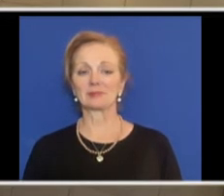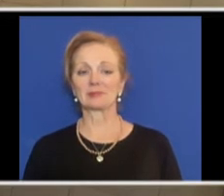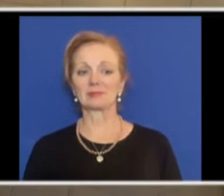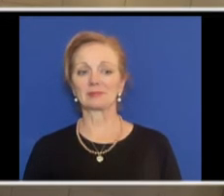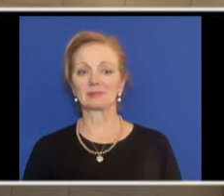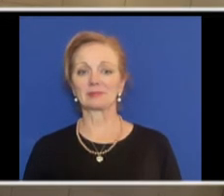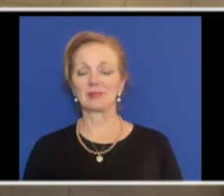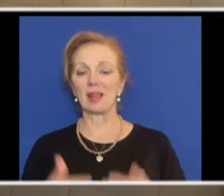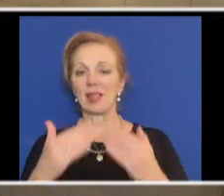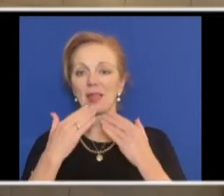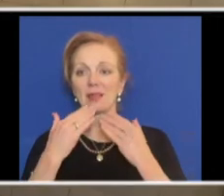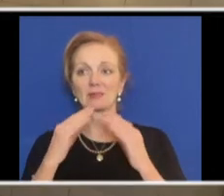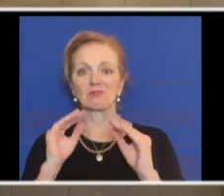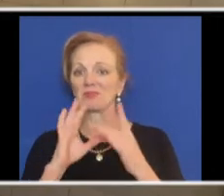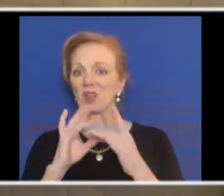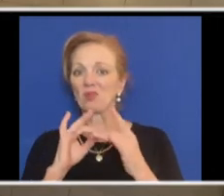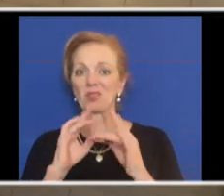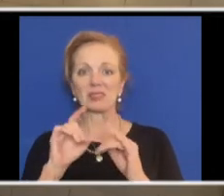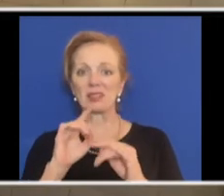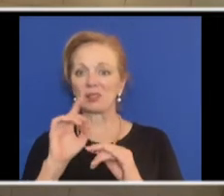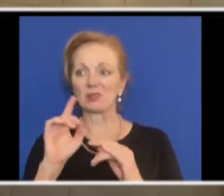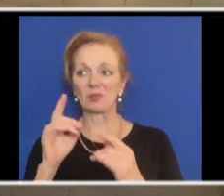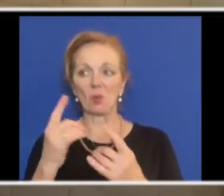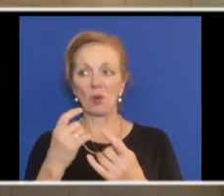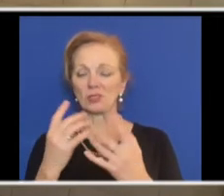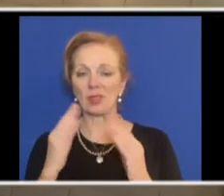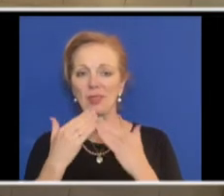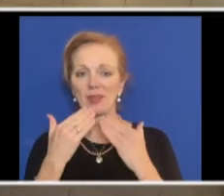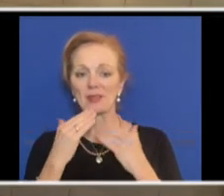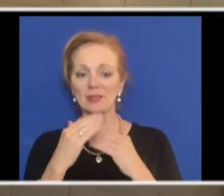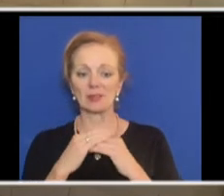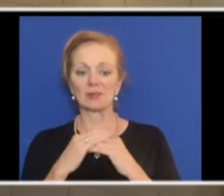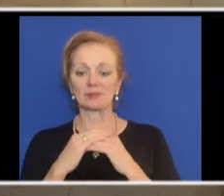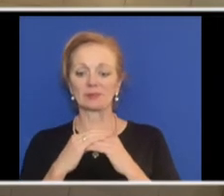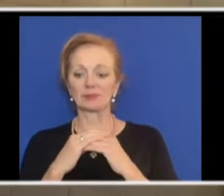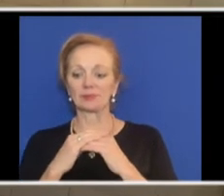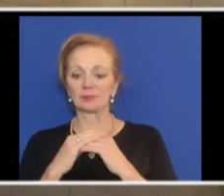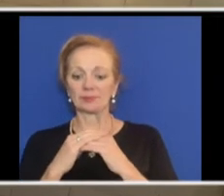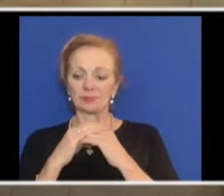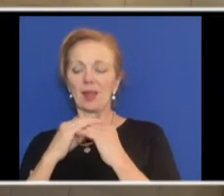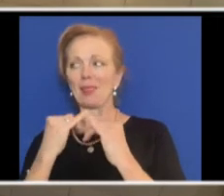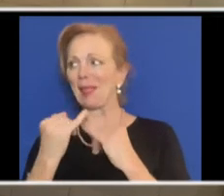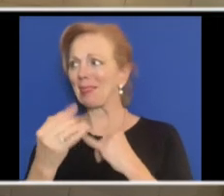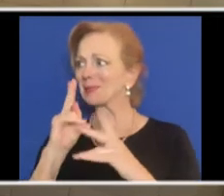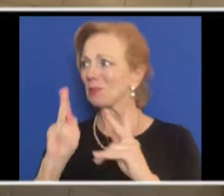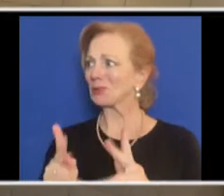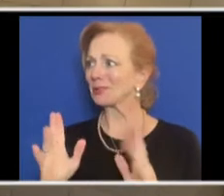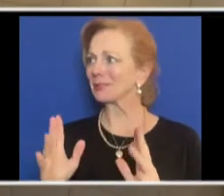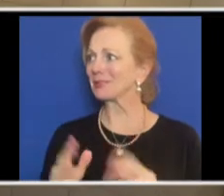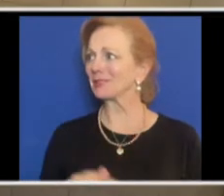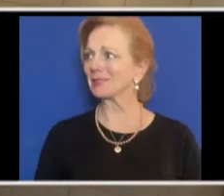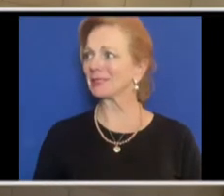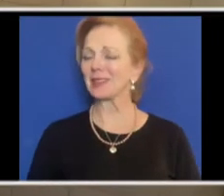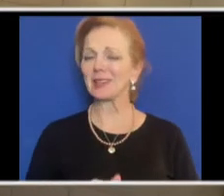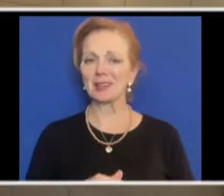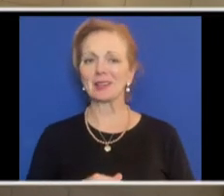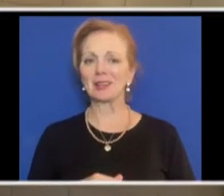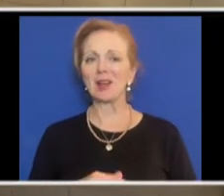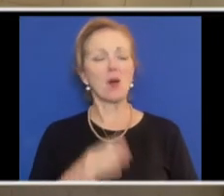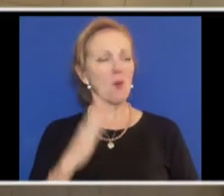thank you no I don't have any need for questions thank you um not the last person there'll be more there'll be more